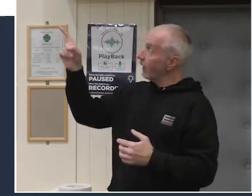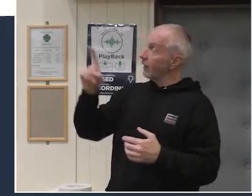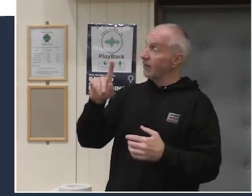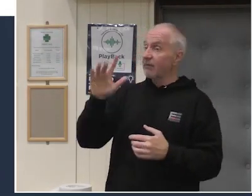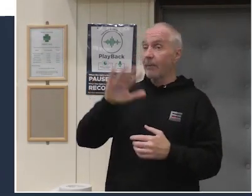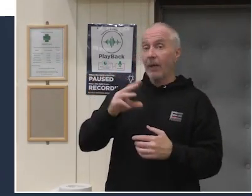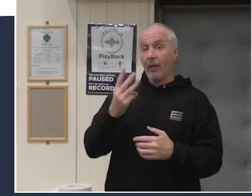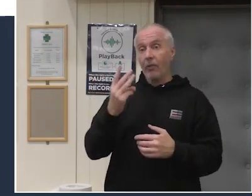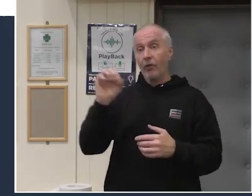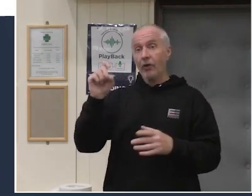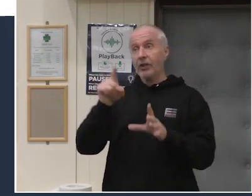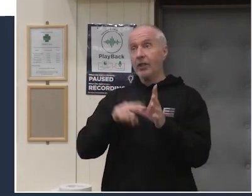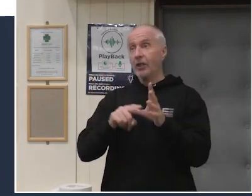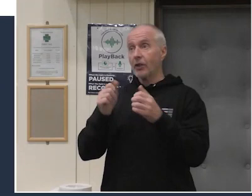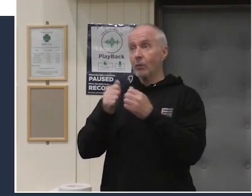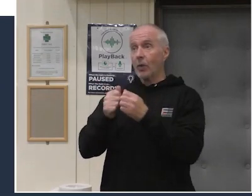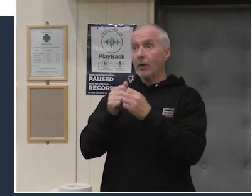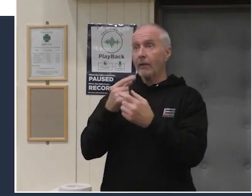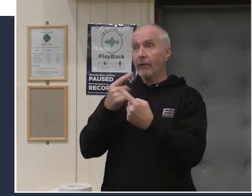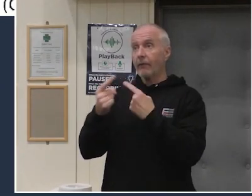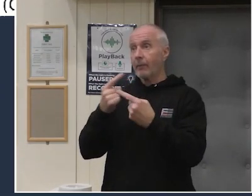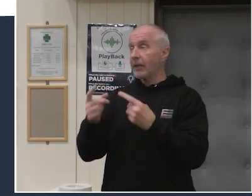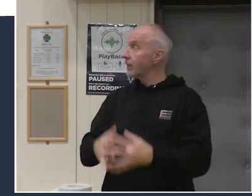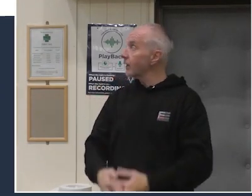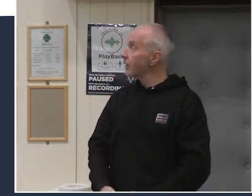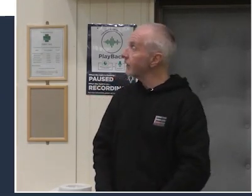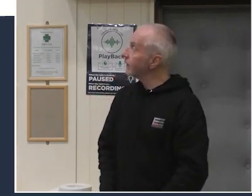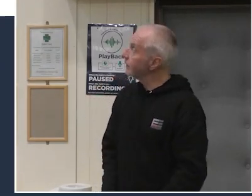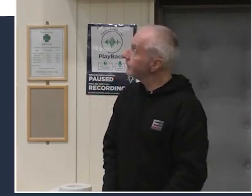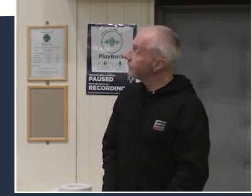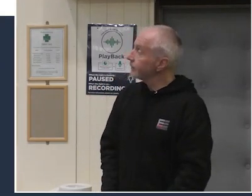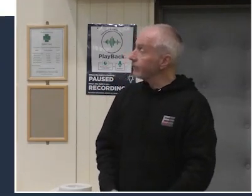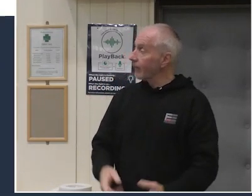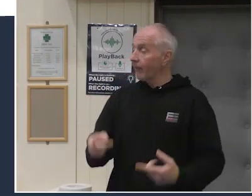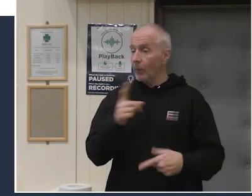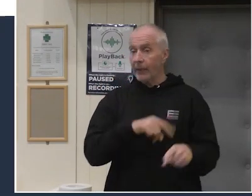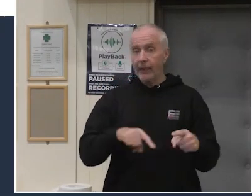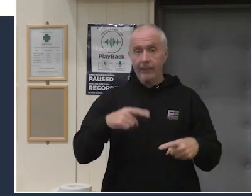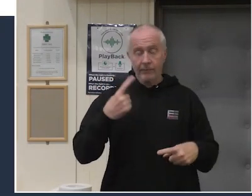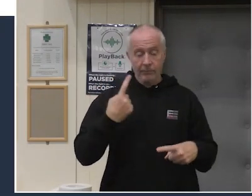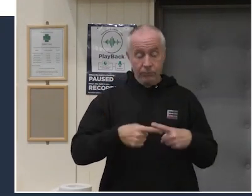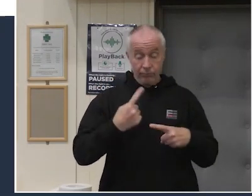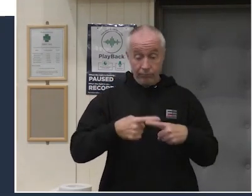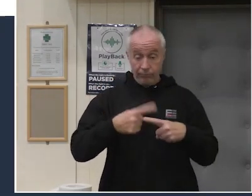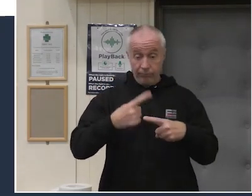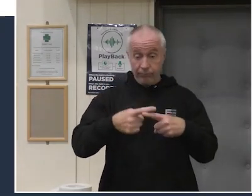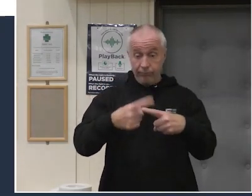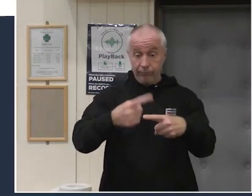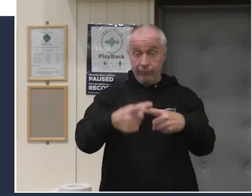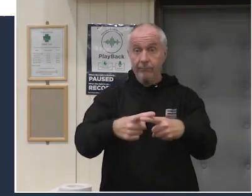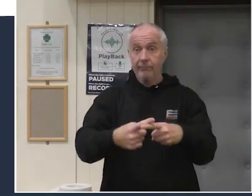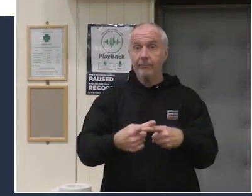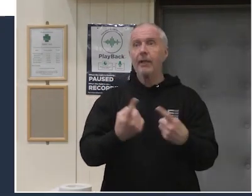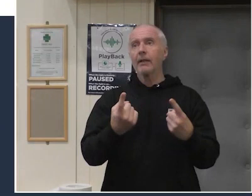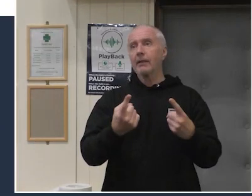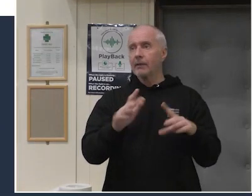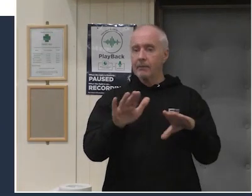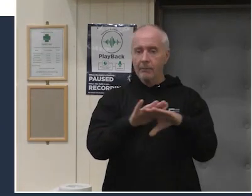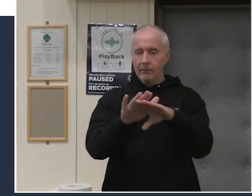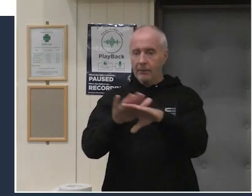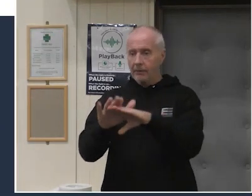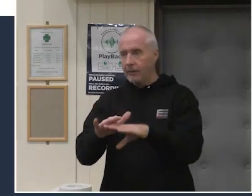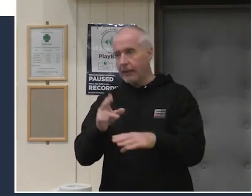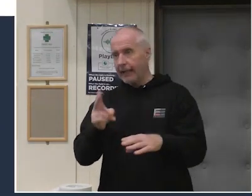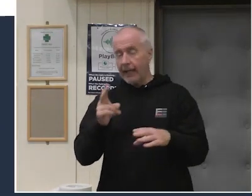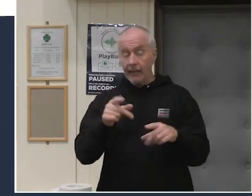more. So, if we can speed that up so that we've covered it all again and most of the other